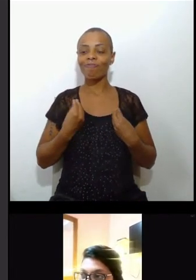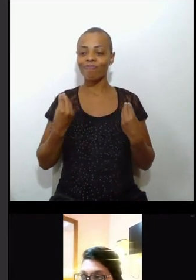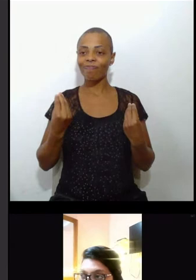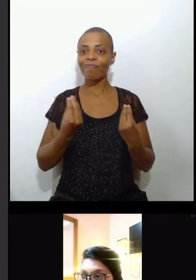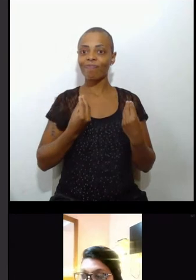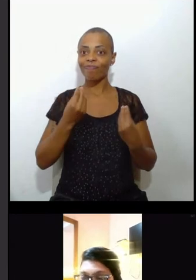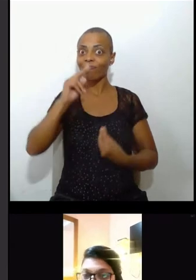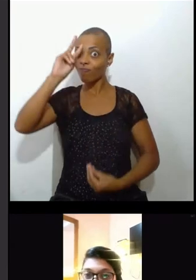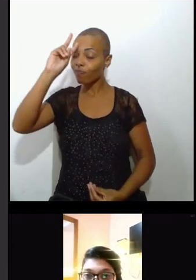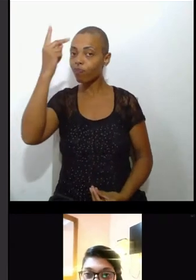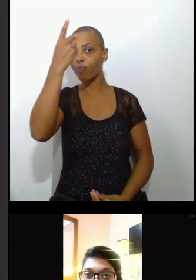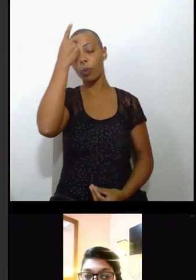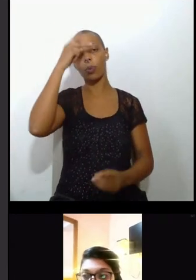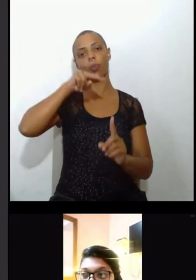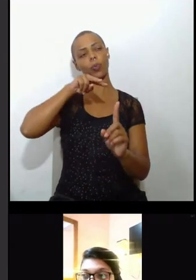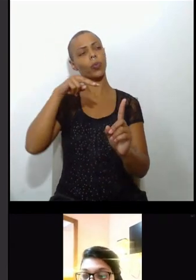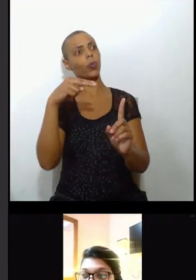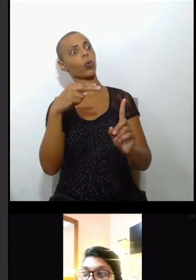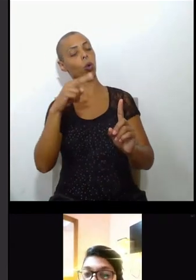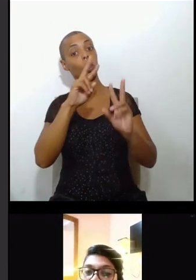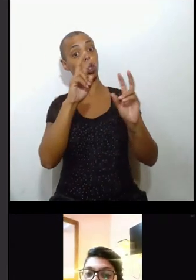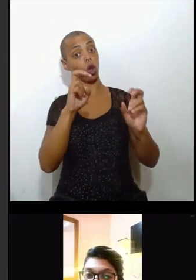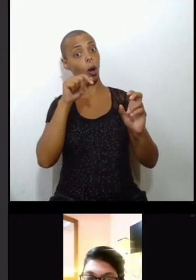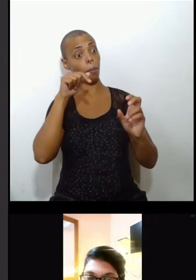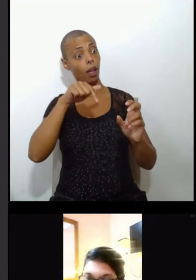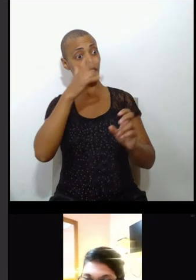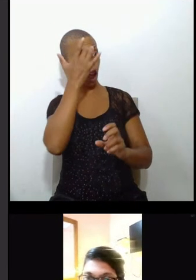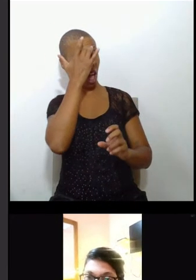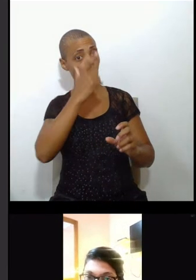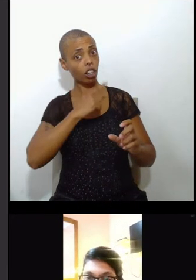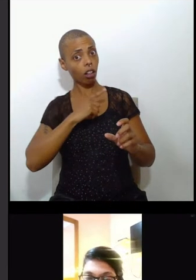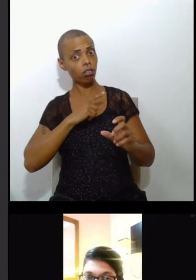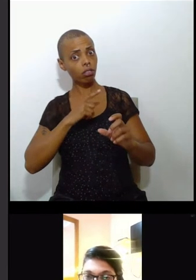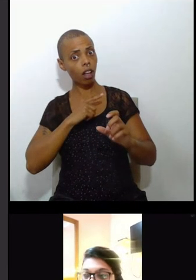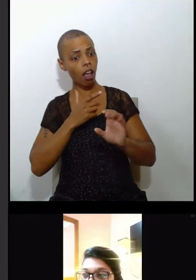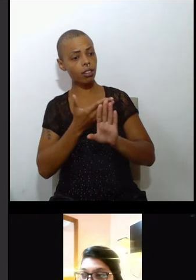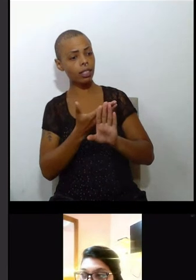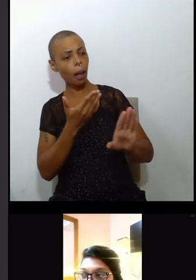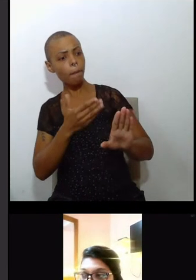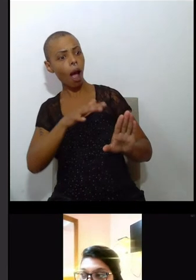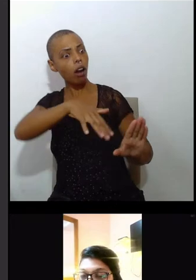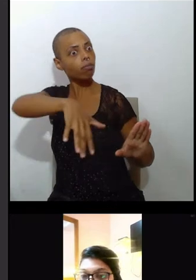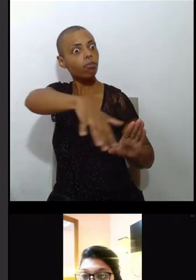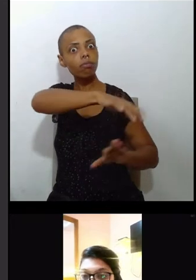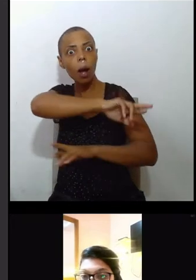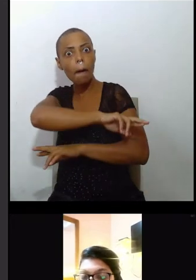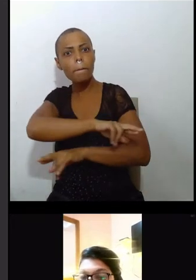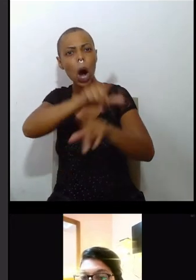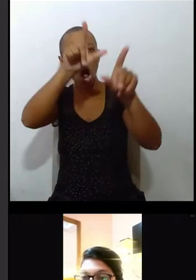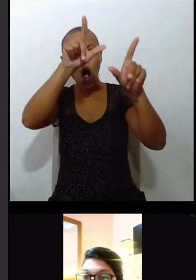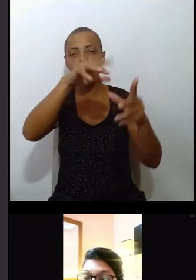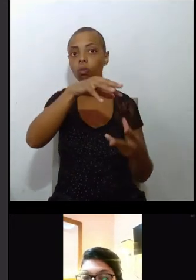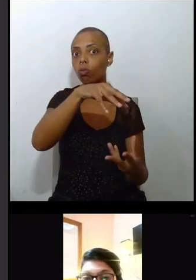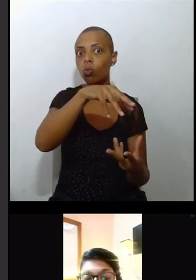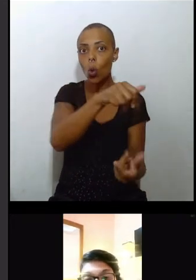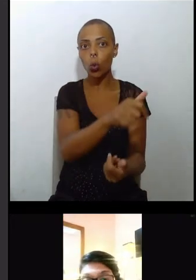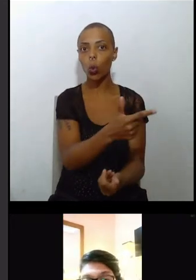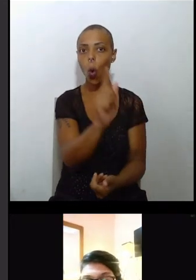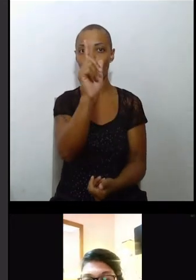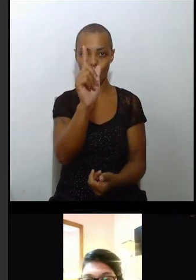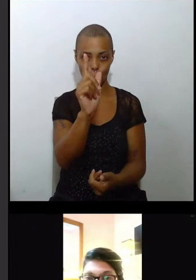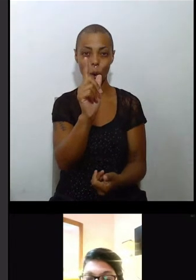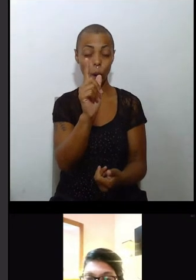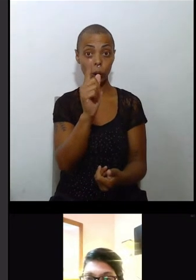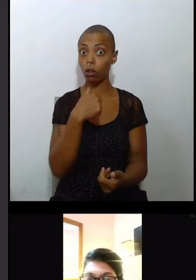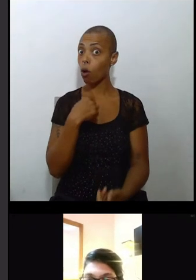and it felt like they needed then there was more than just scratching the surface but why we took Visual